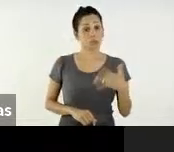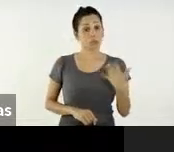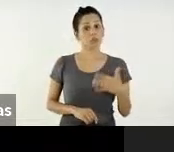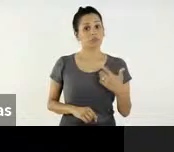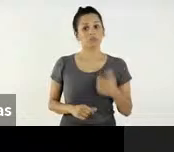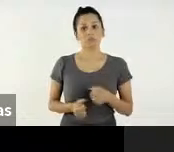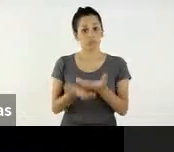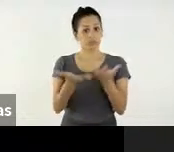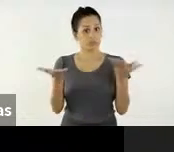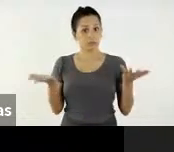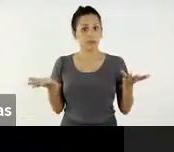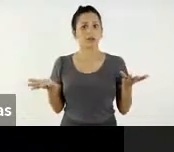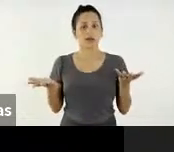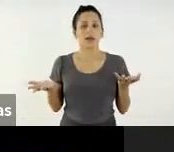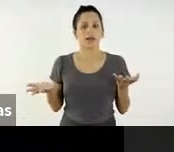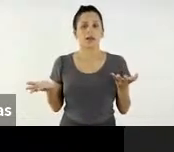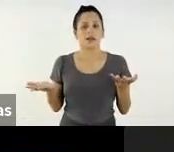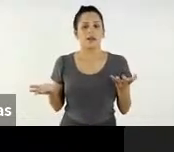of kinds of classes,